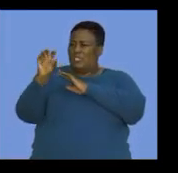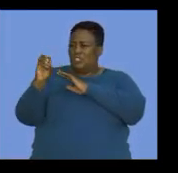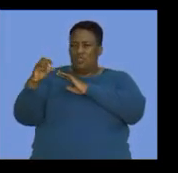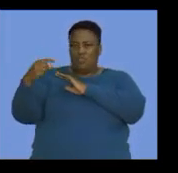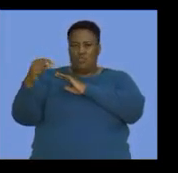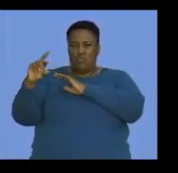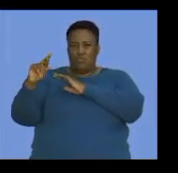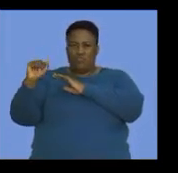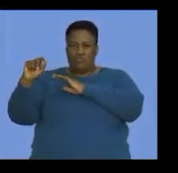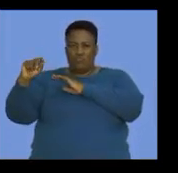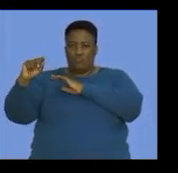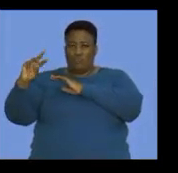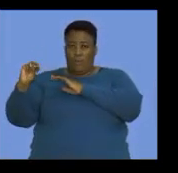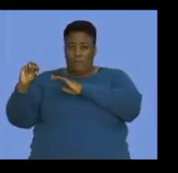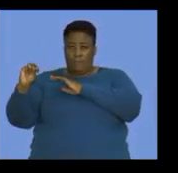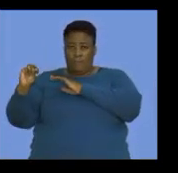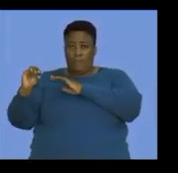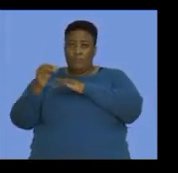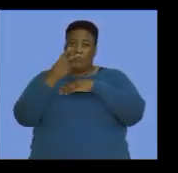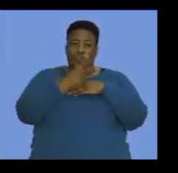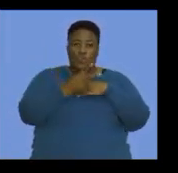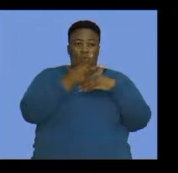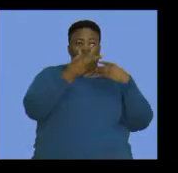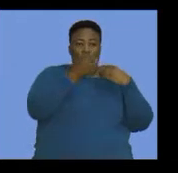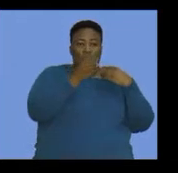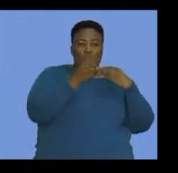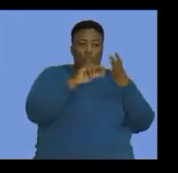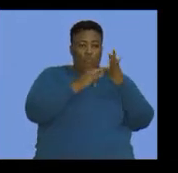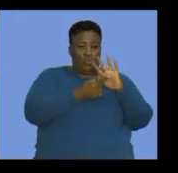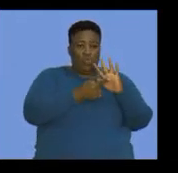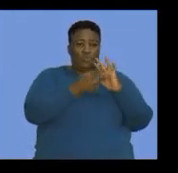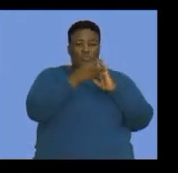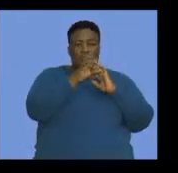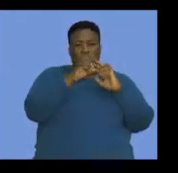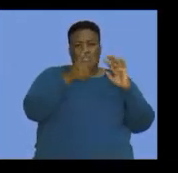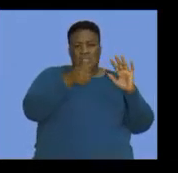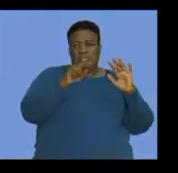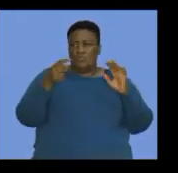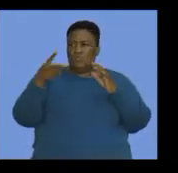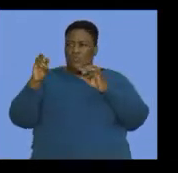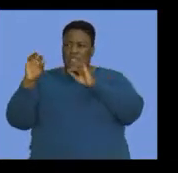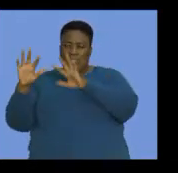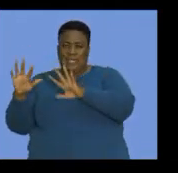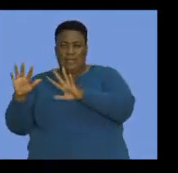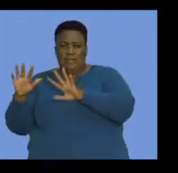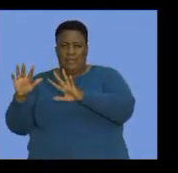in each year from 2006 to 2010. So again, the question